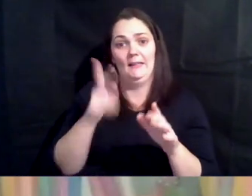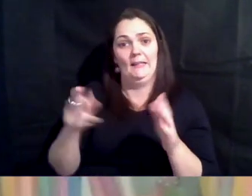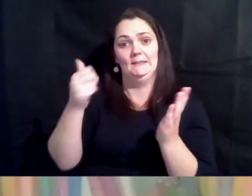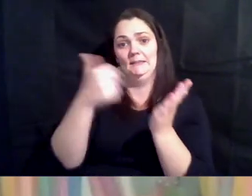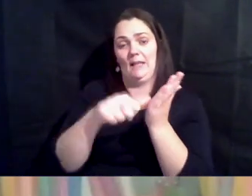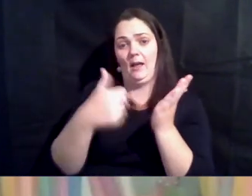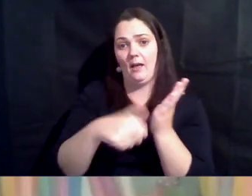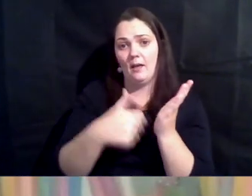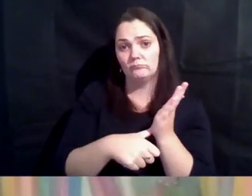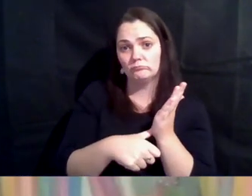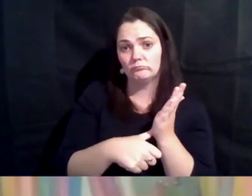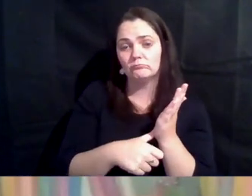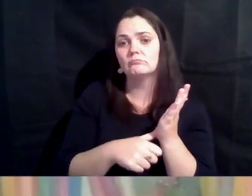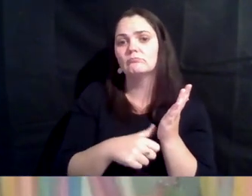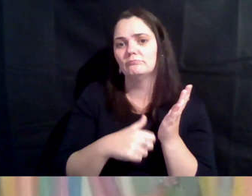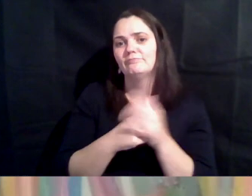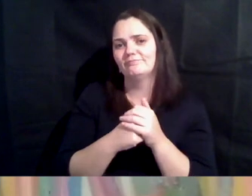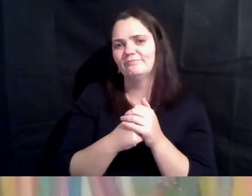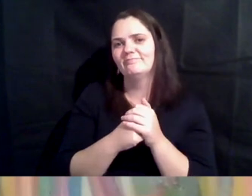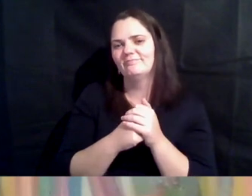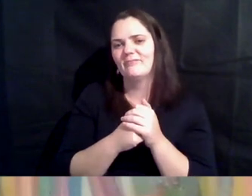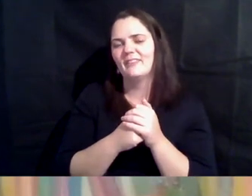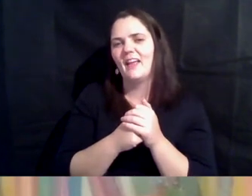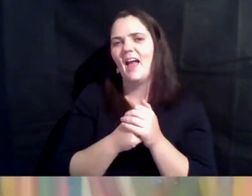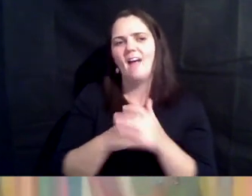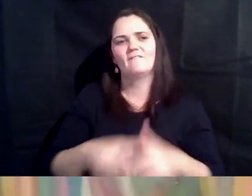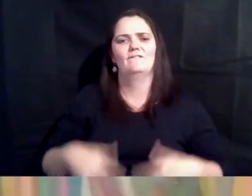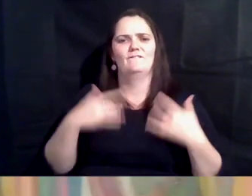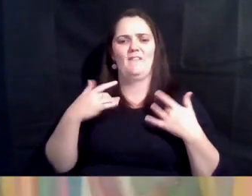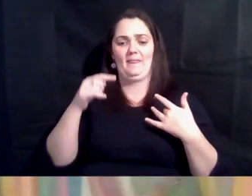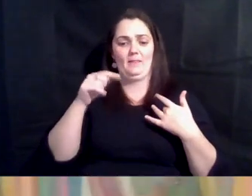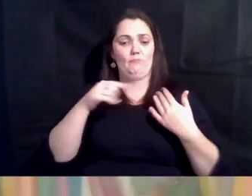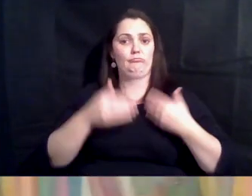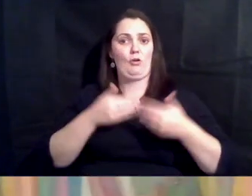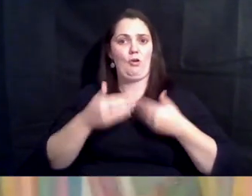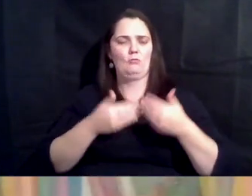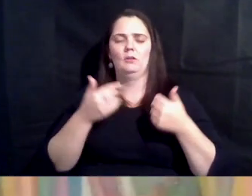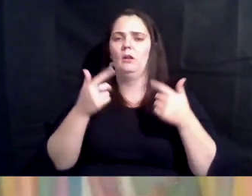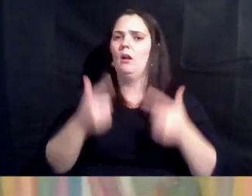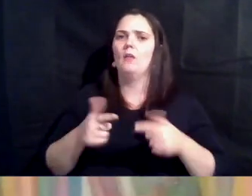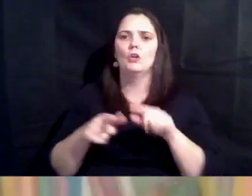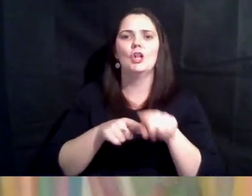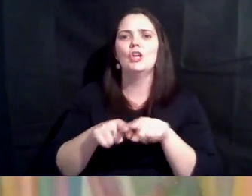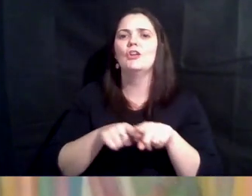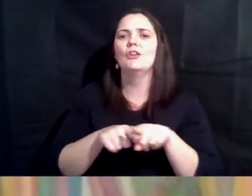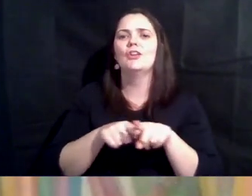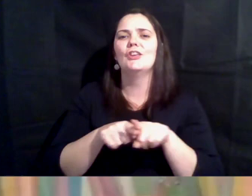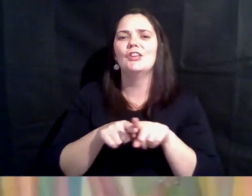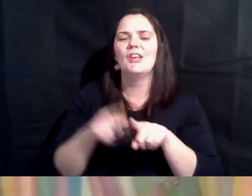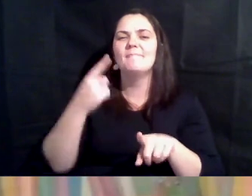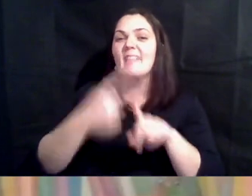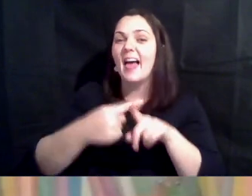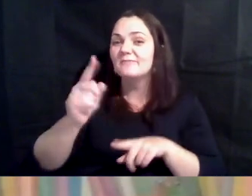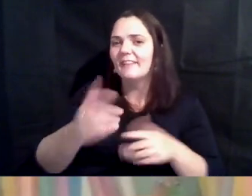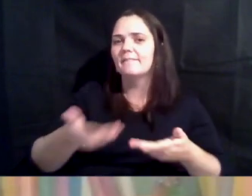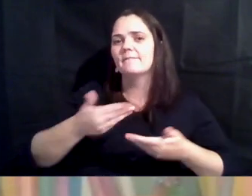you kind of, I really do believe that, like, you learn stuff from this process, too. And most importantly, it's super relaxing, particularly when you